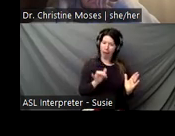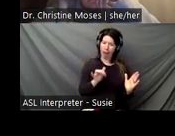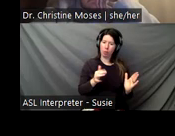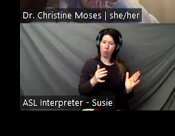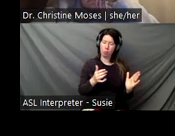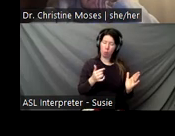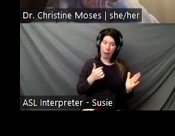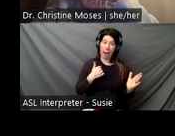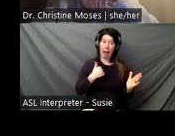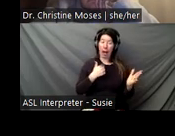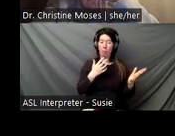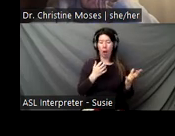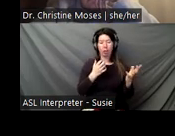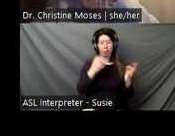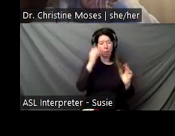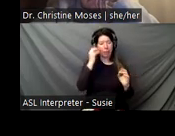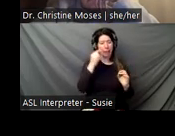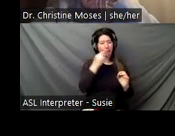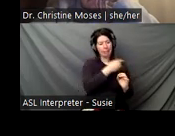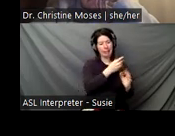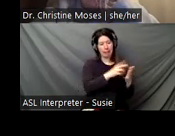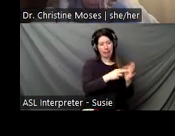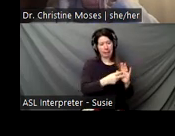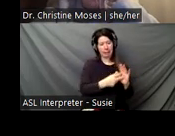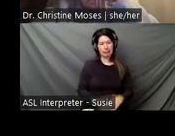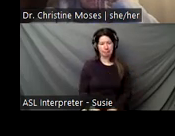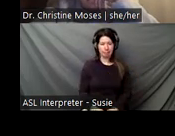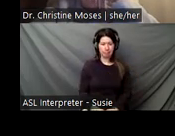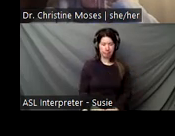that's at least what I would like to think it was talking about.